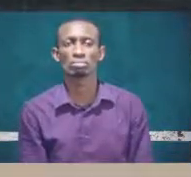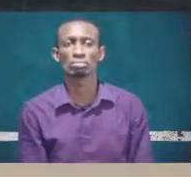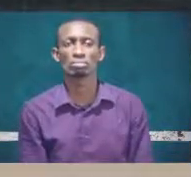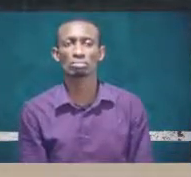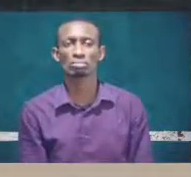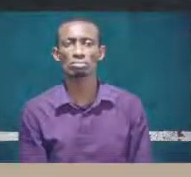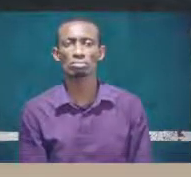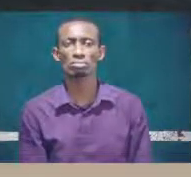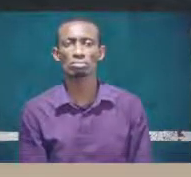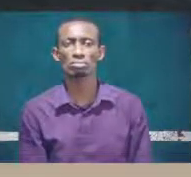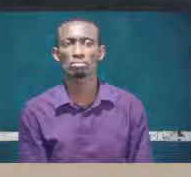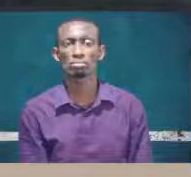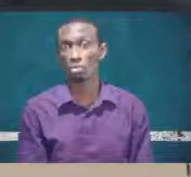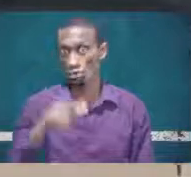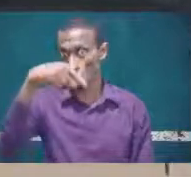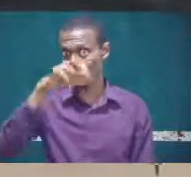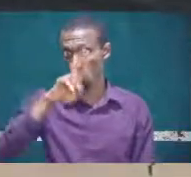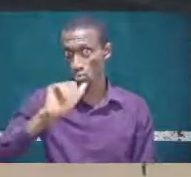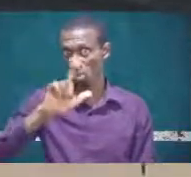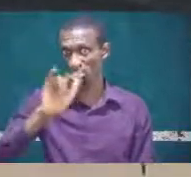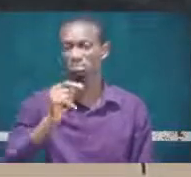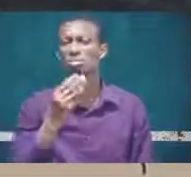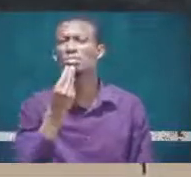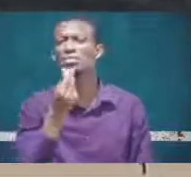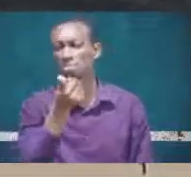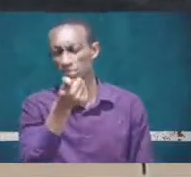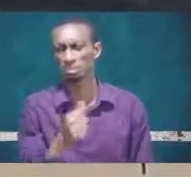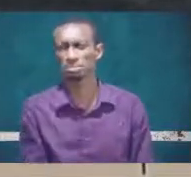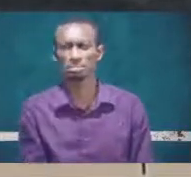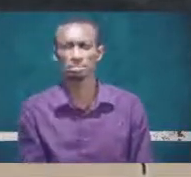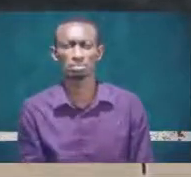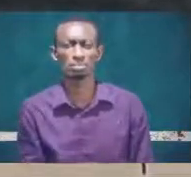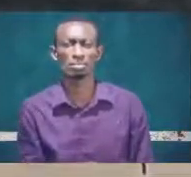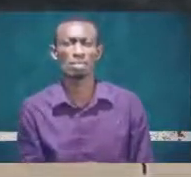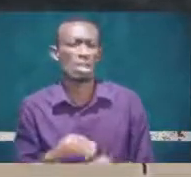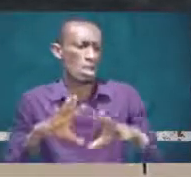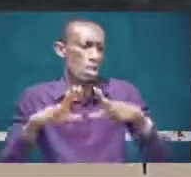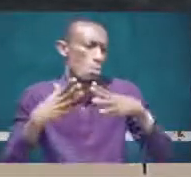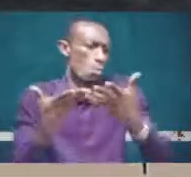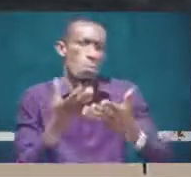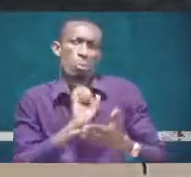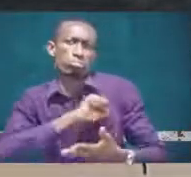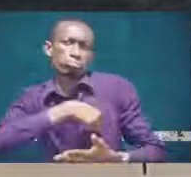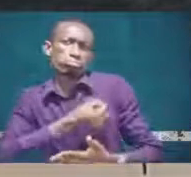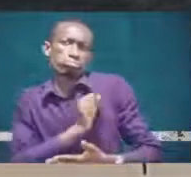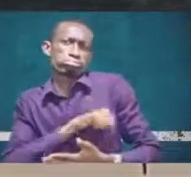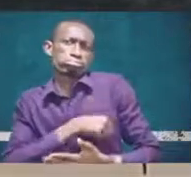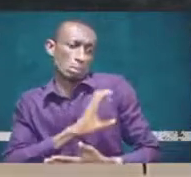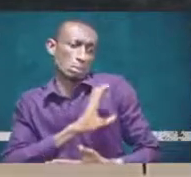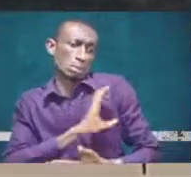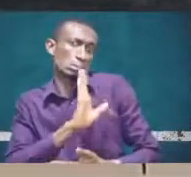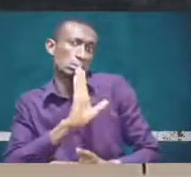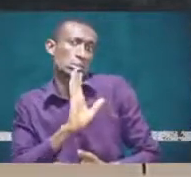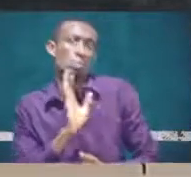money? What could be the characteristics of good money? Qualities, which is the same as